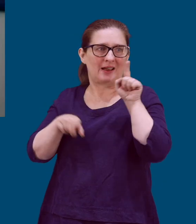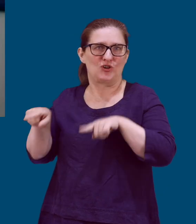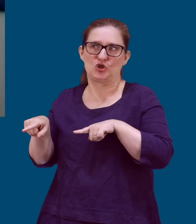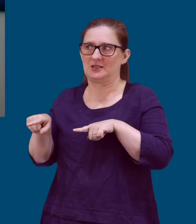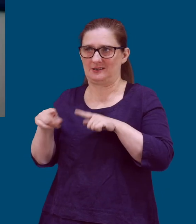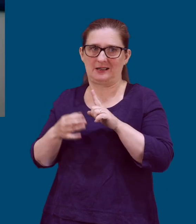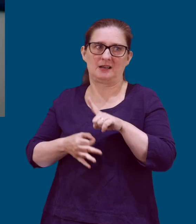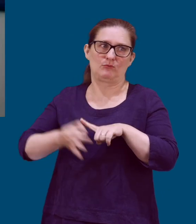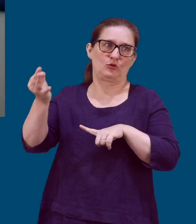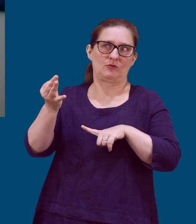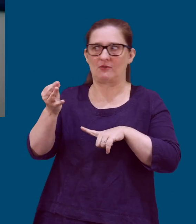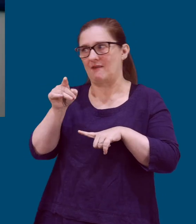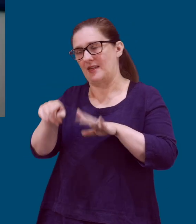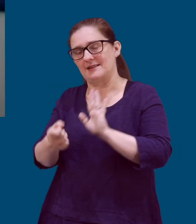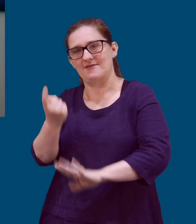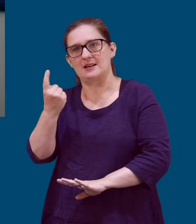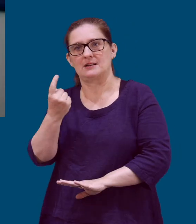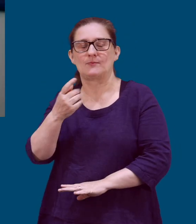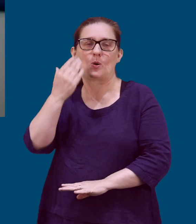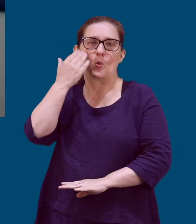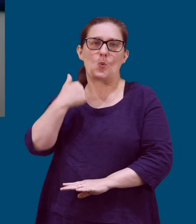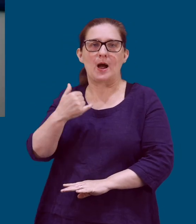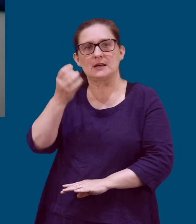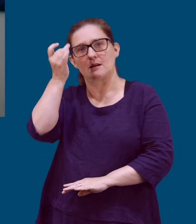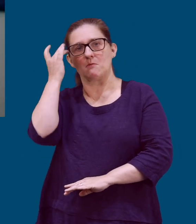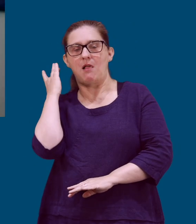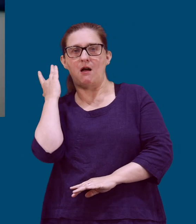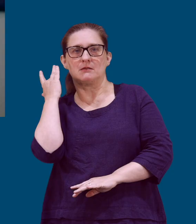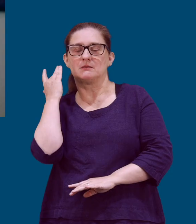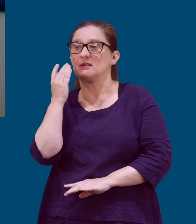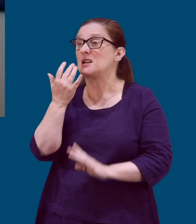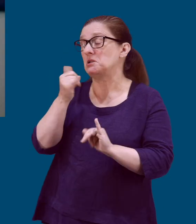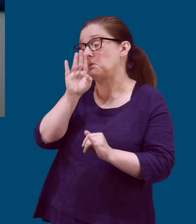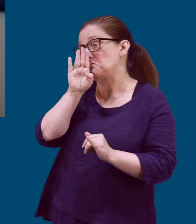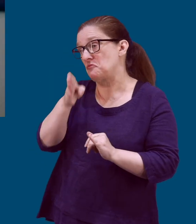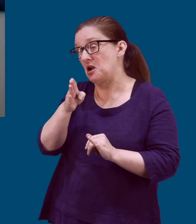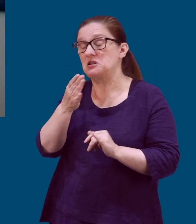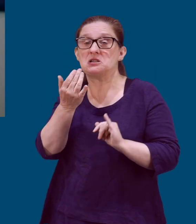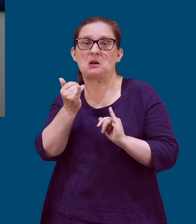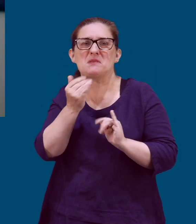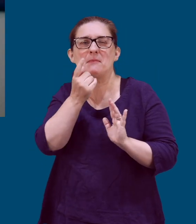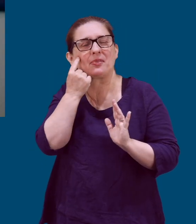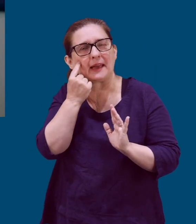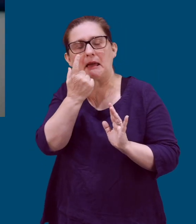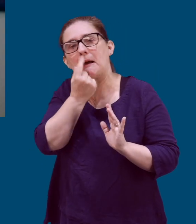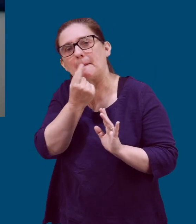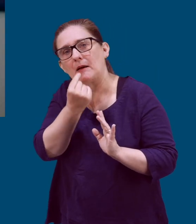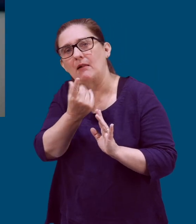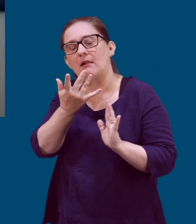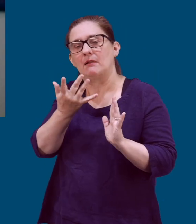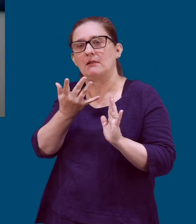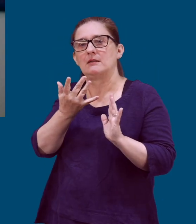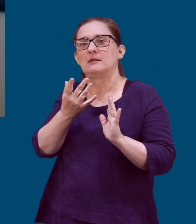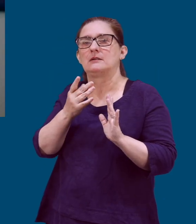event. I am white and blonde, and occasionally pass as straight and abled, perhaps the most palatable form